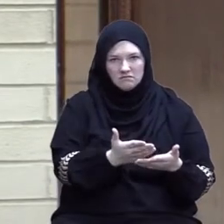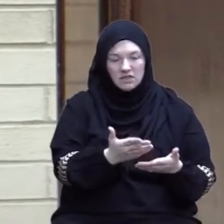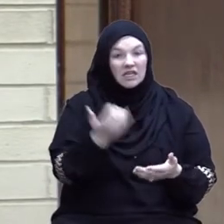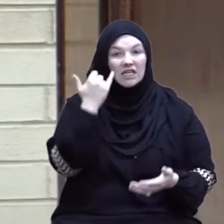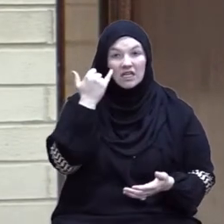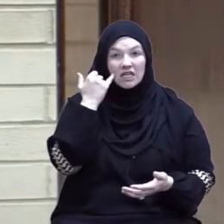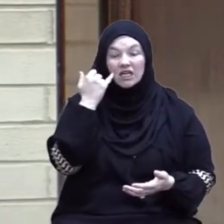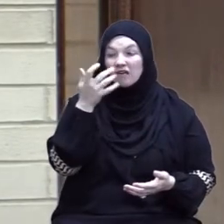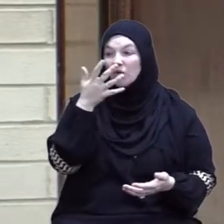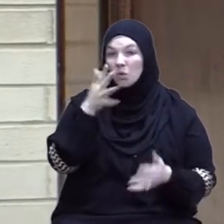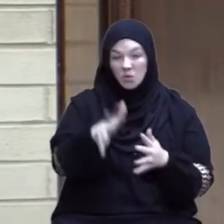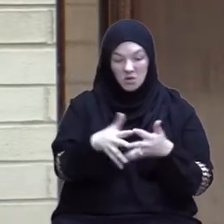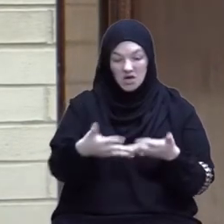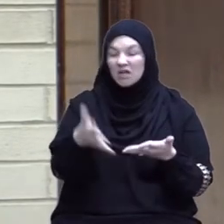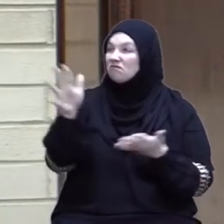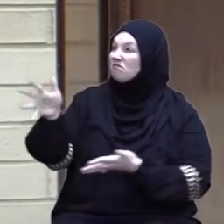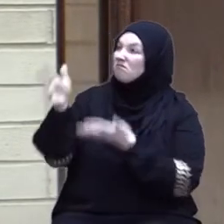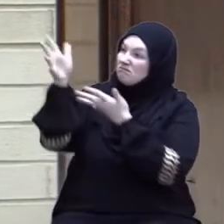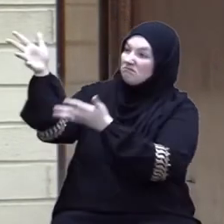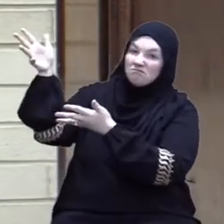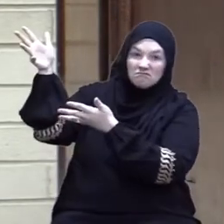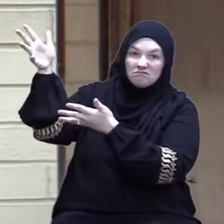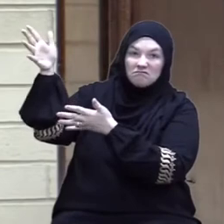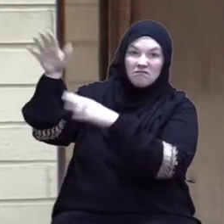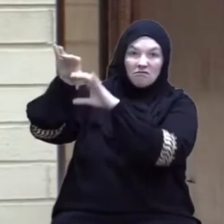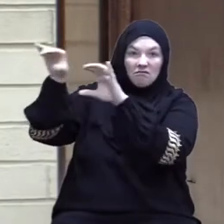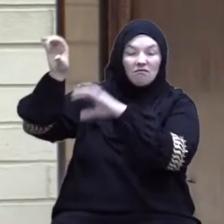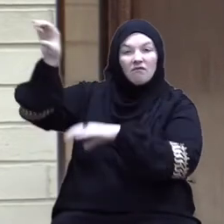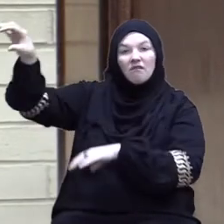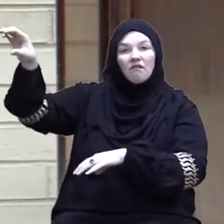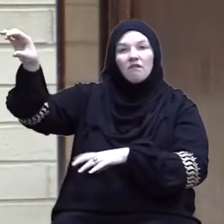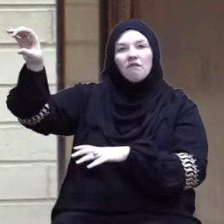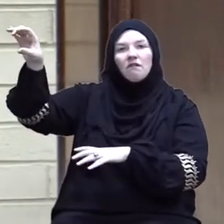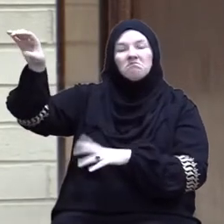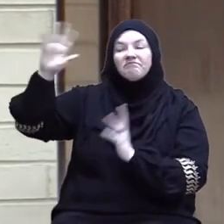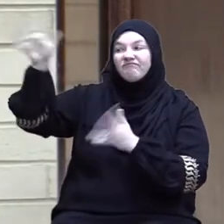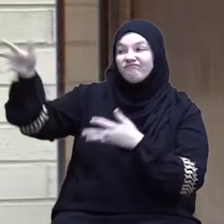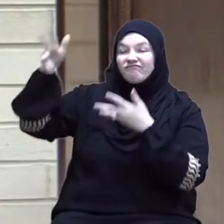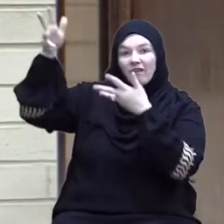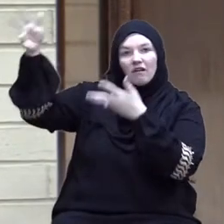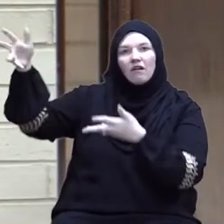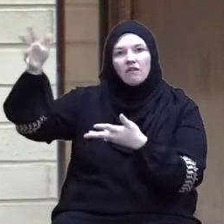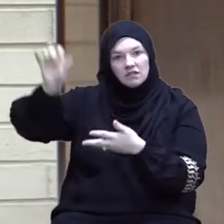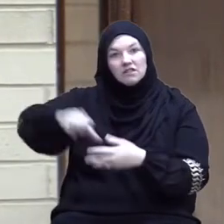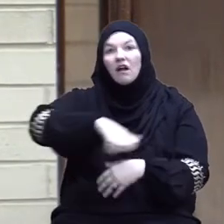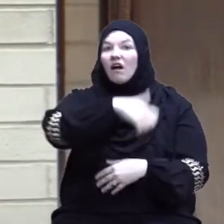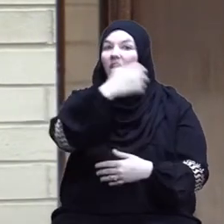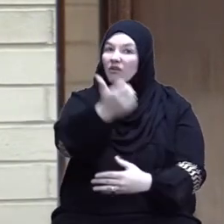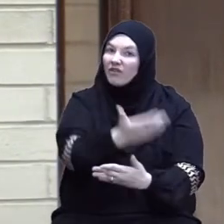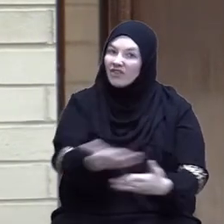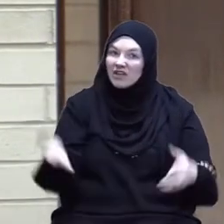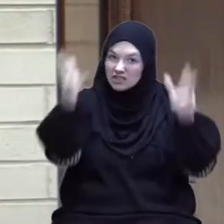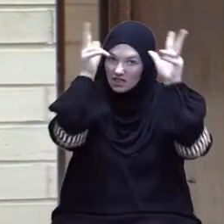If you desert the Quran, there are other forces that will pull you in a different direction.